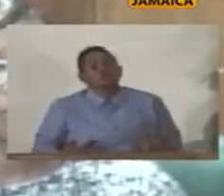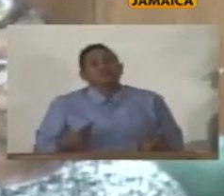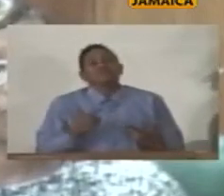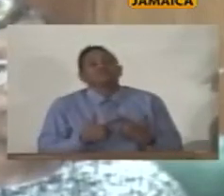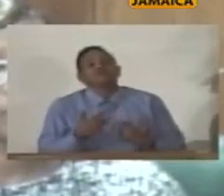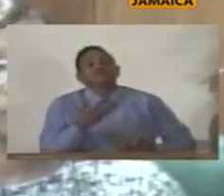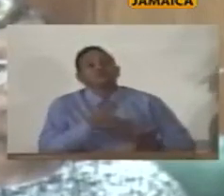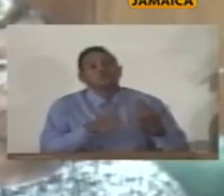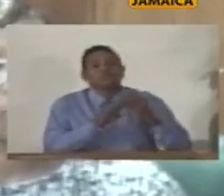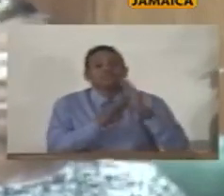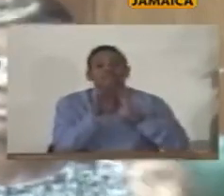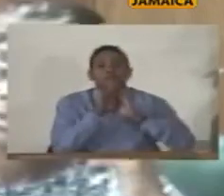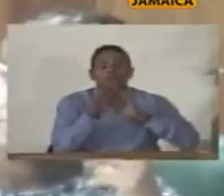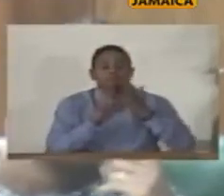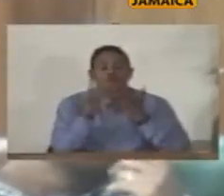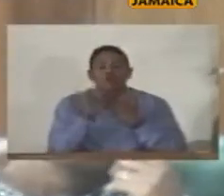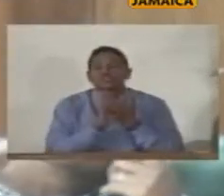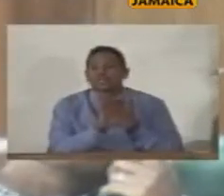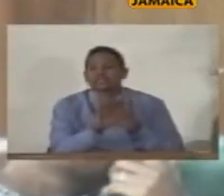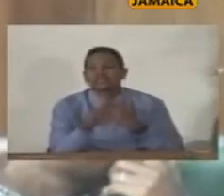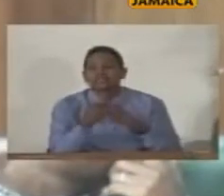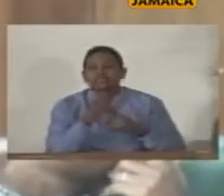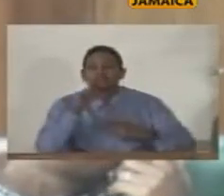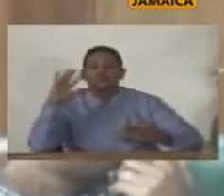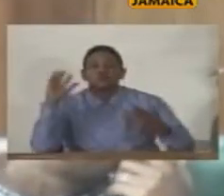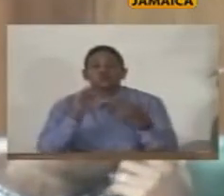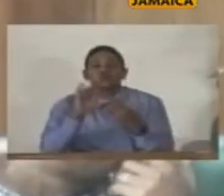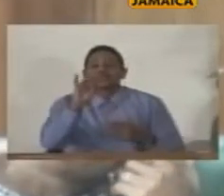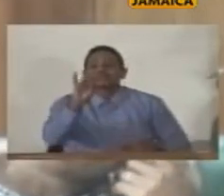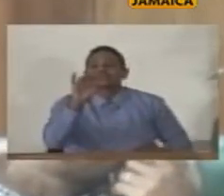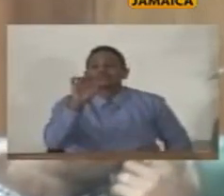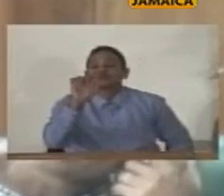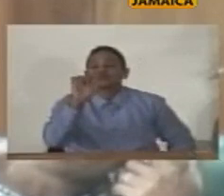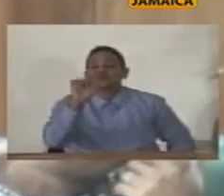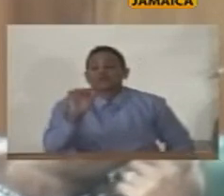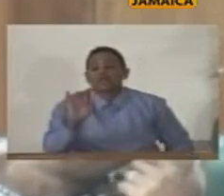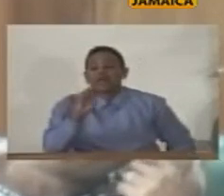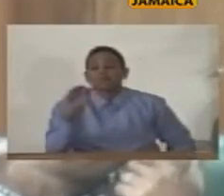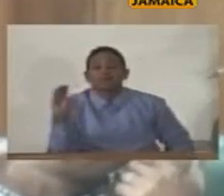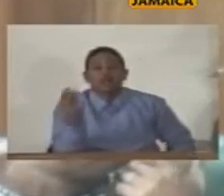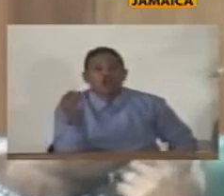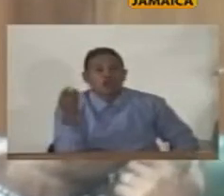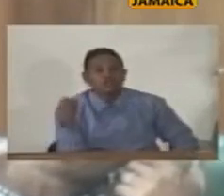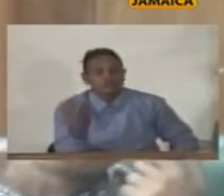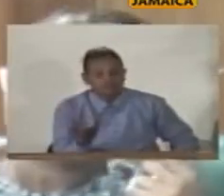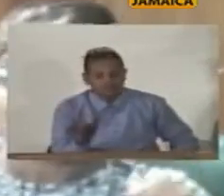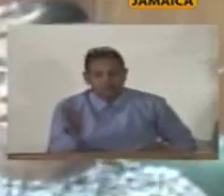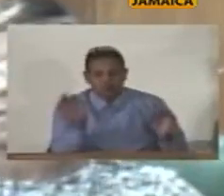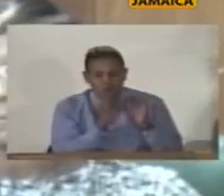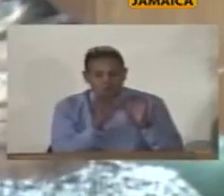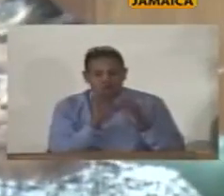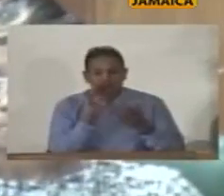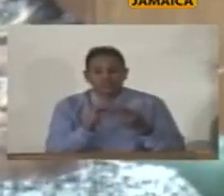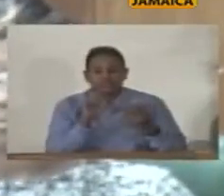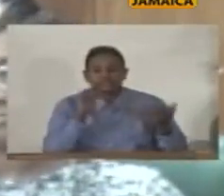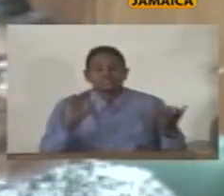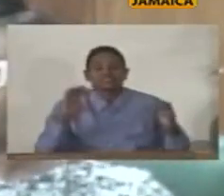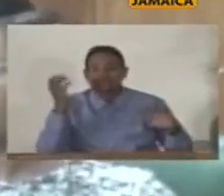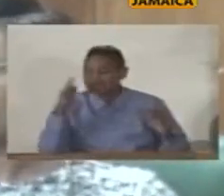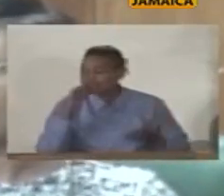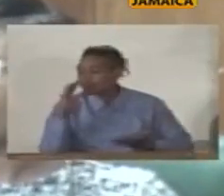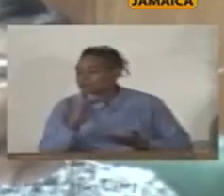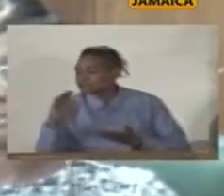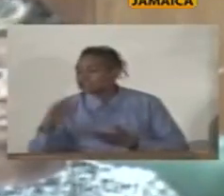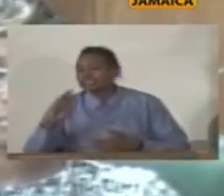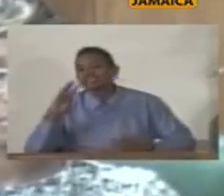social development projects total $729 million. Disaster mitigation, $62